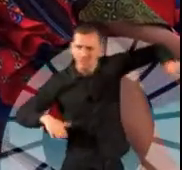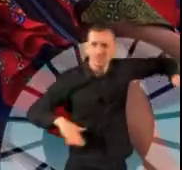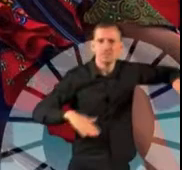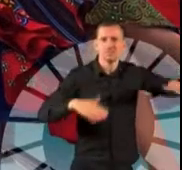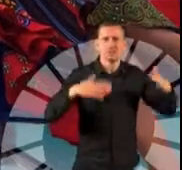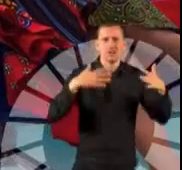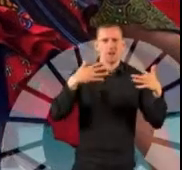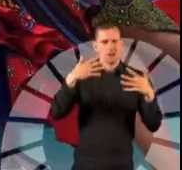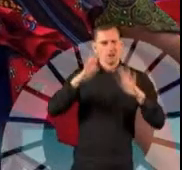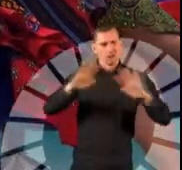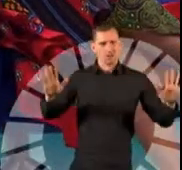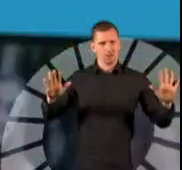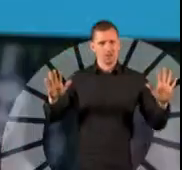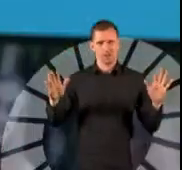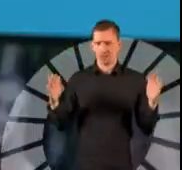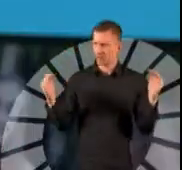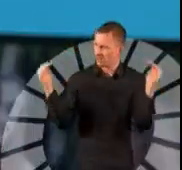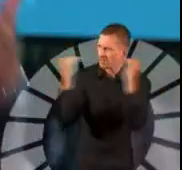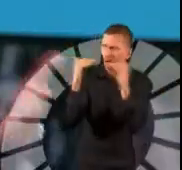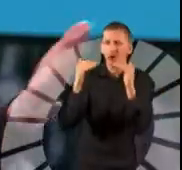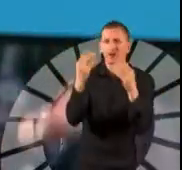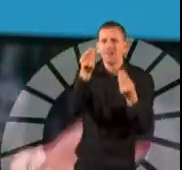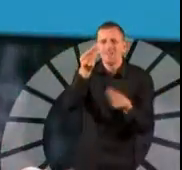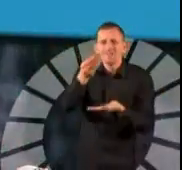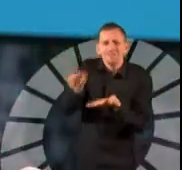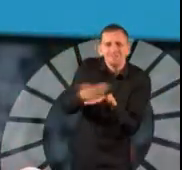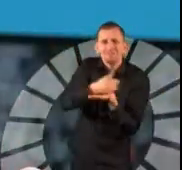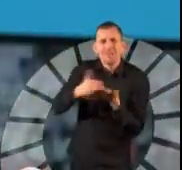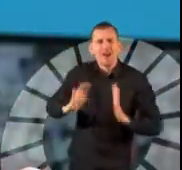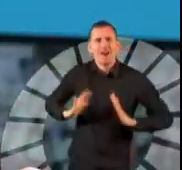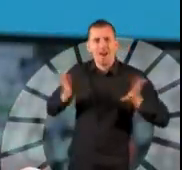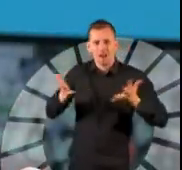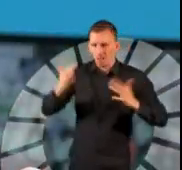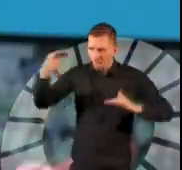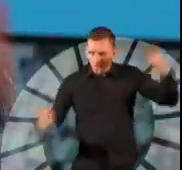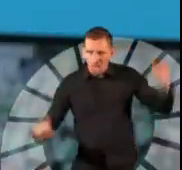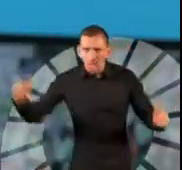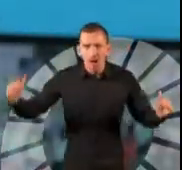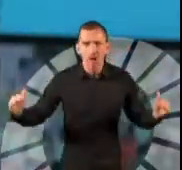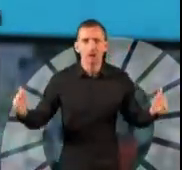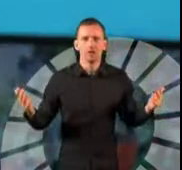stop talking about gender equality and start funding gender equality.